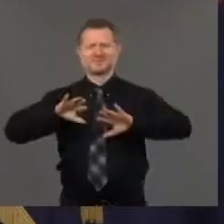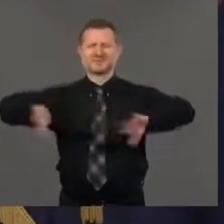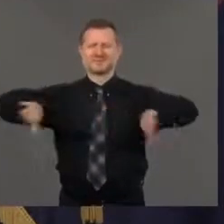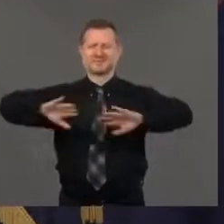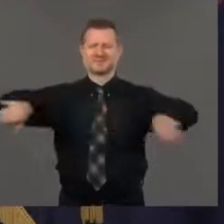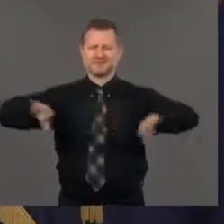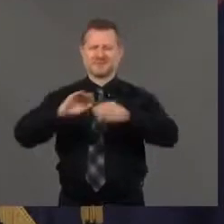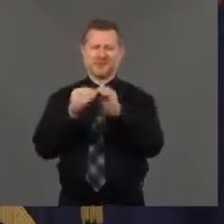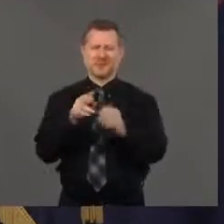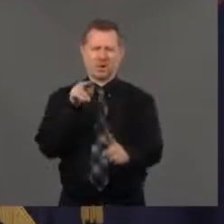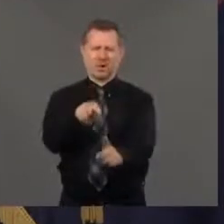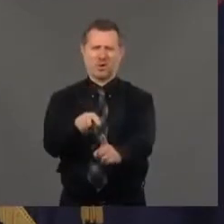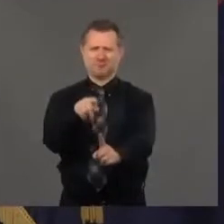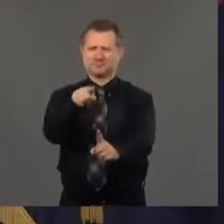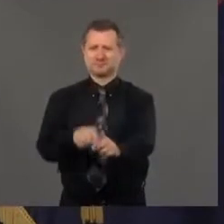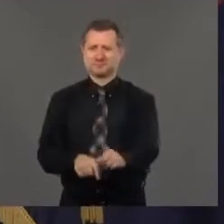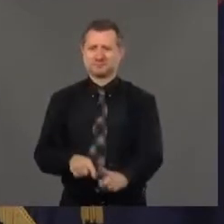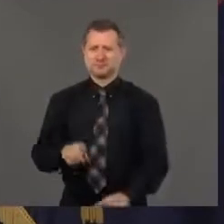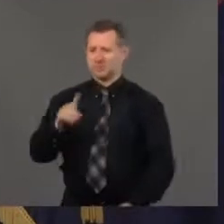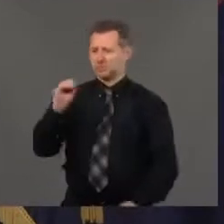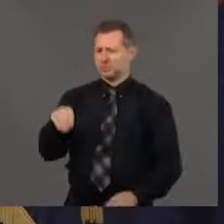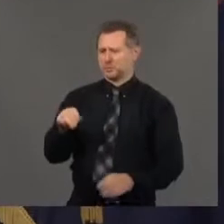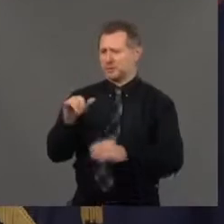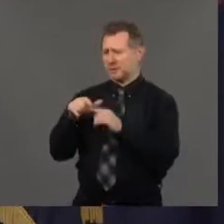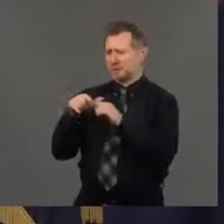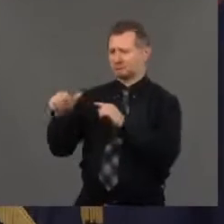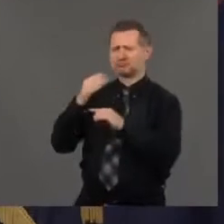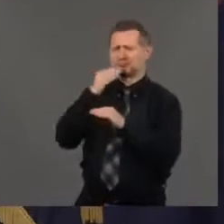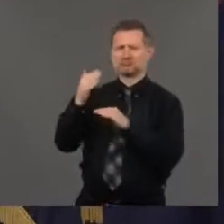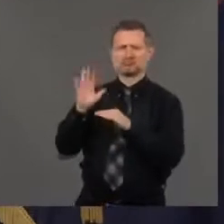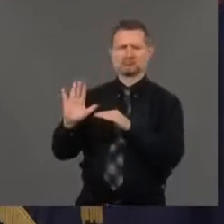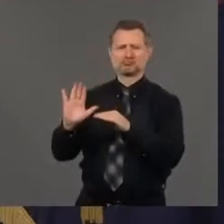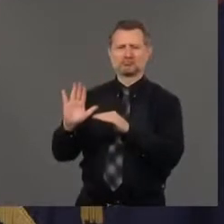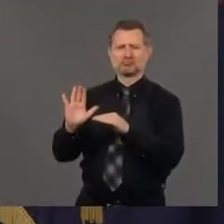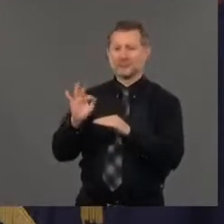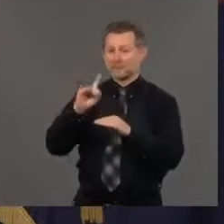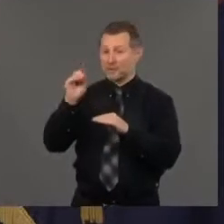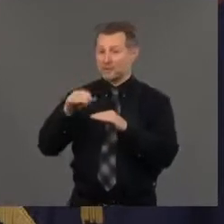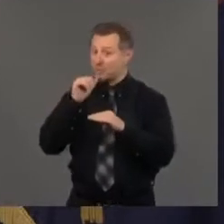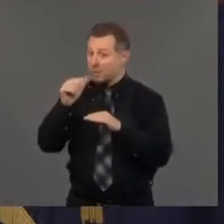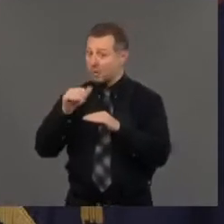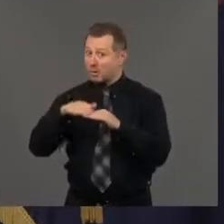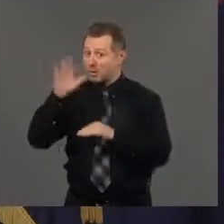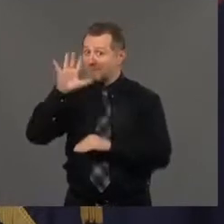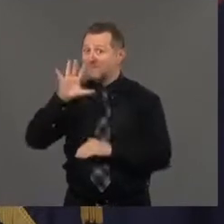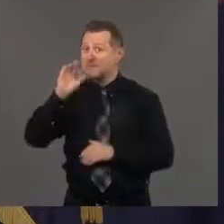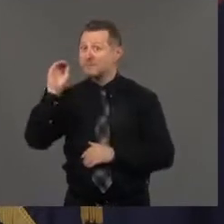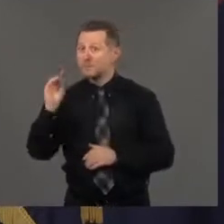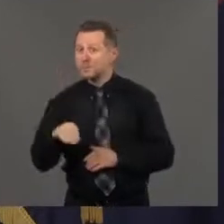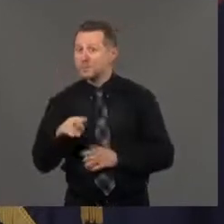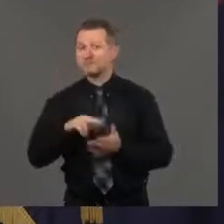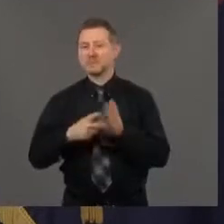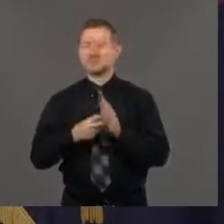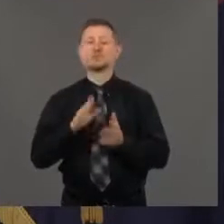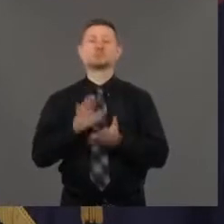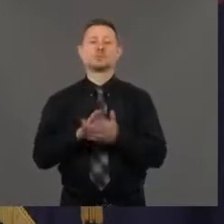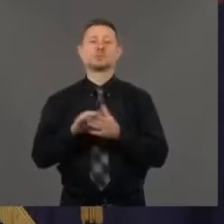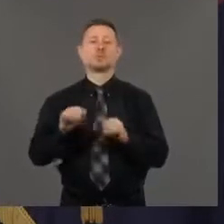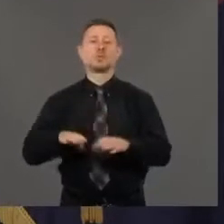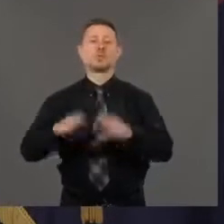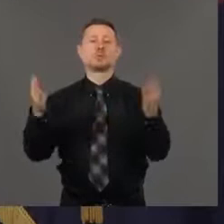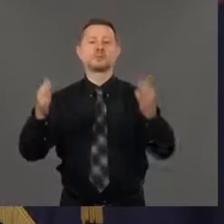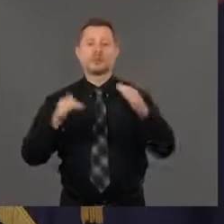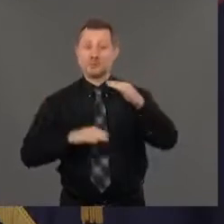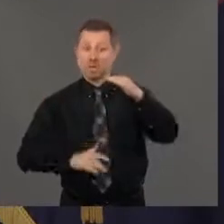number. You're at 1%. Okay, as long as you don't go over 5, you have a green light. If